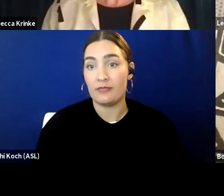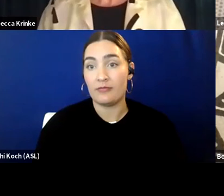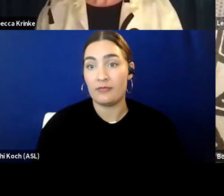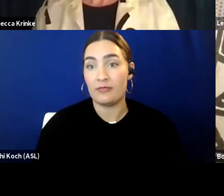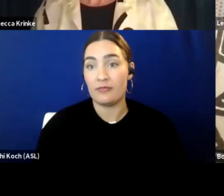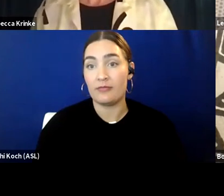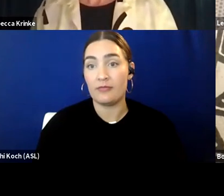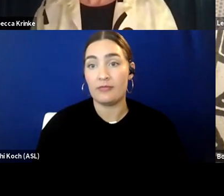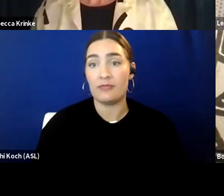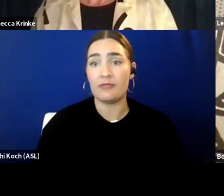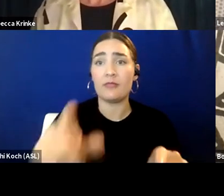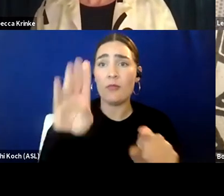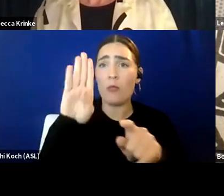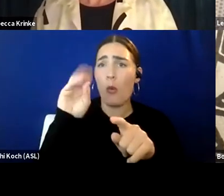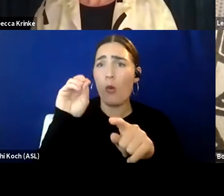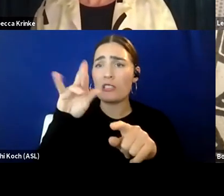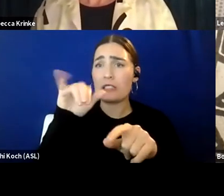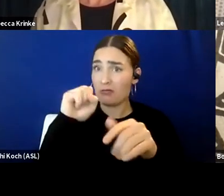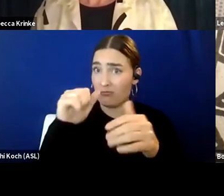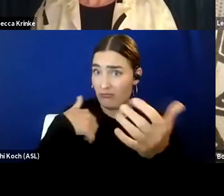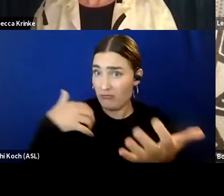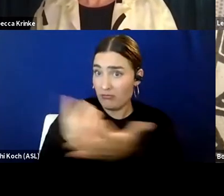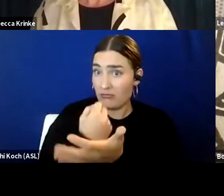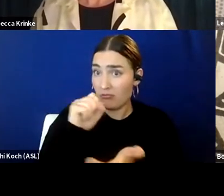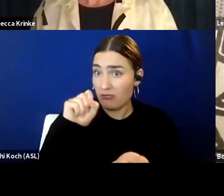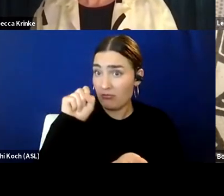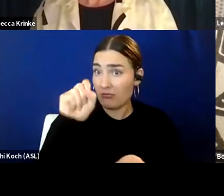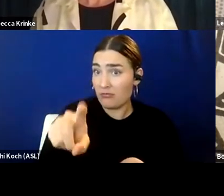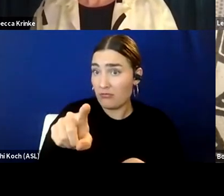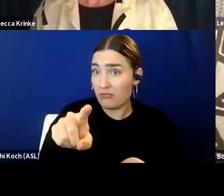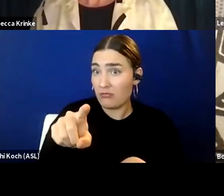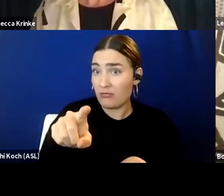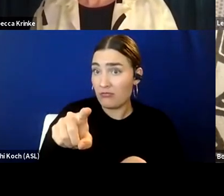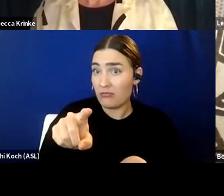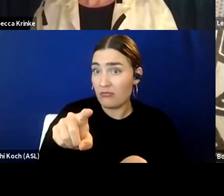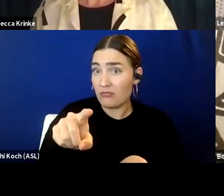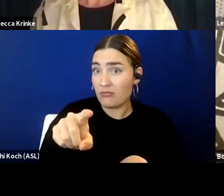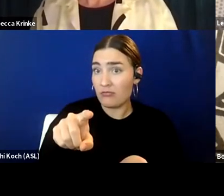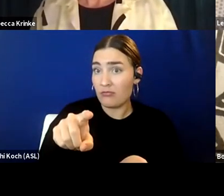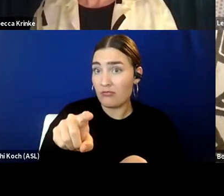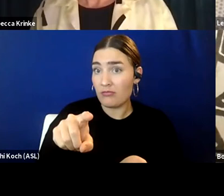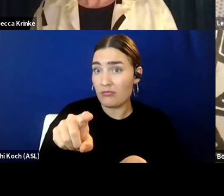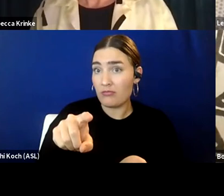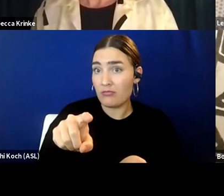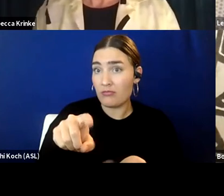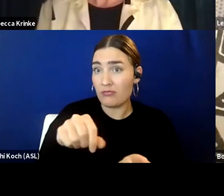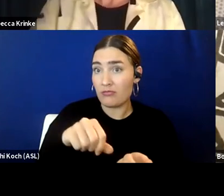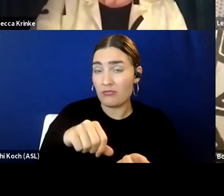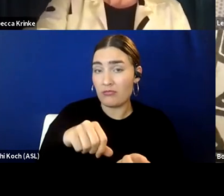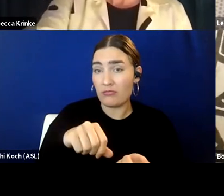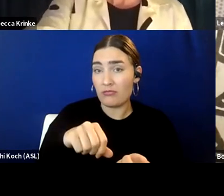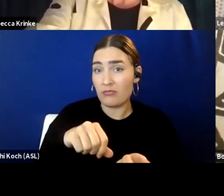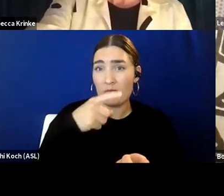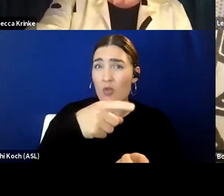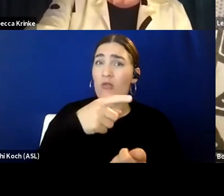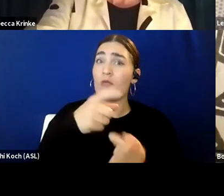Well, Tabo, can I ask a question while the audience thinks about their questions? Sure. Do you ever respond live to